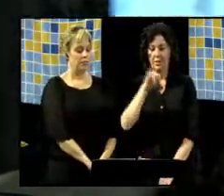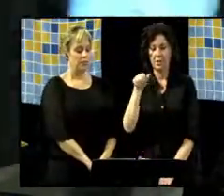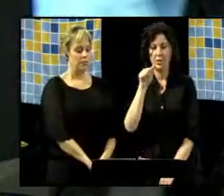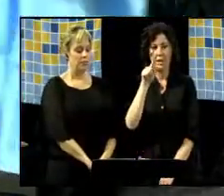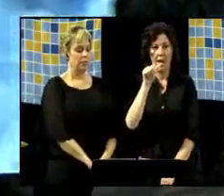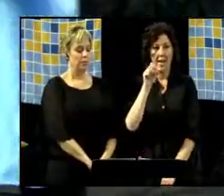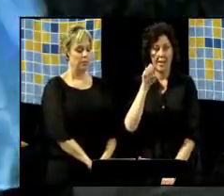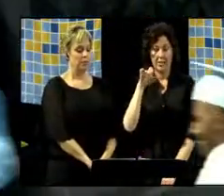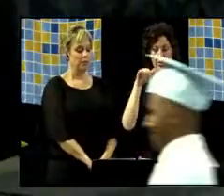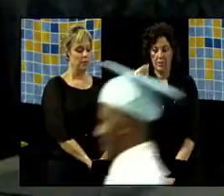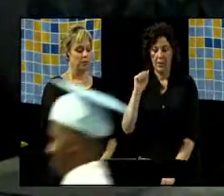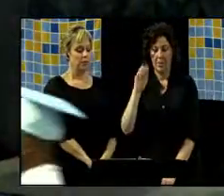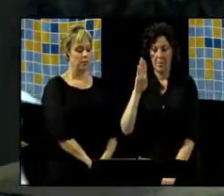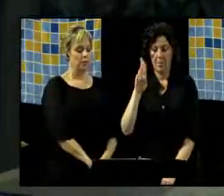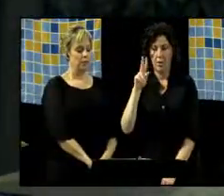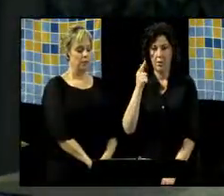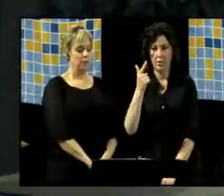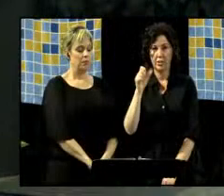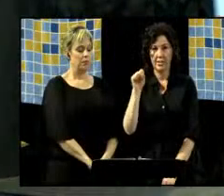Jalasia Renee Burgess,